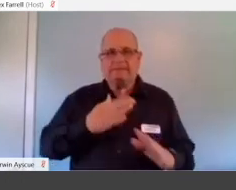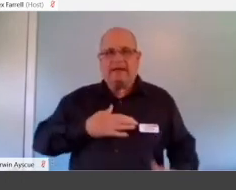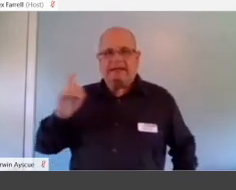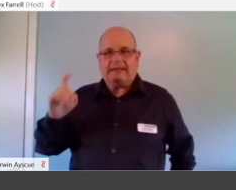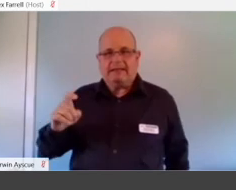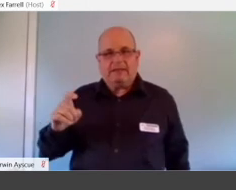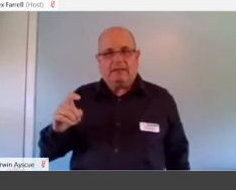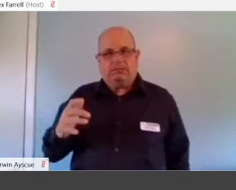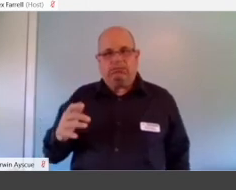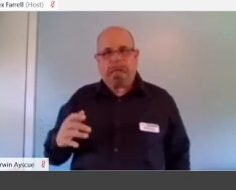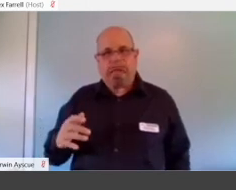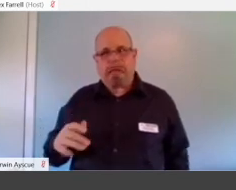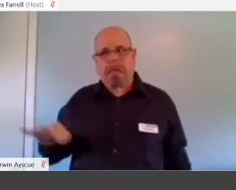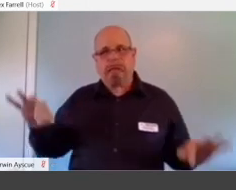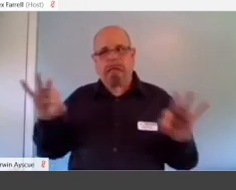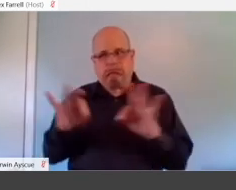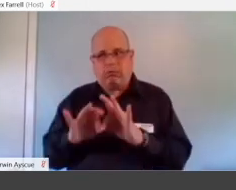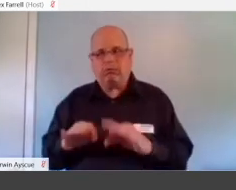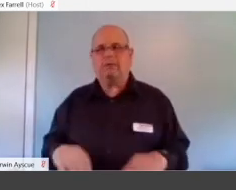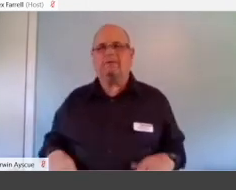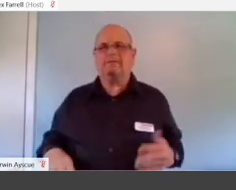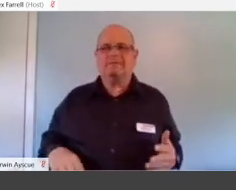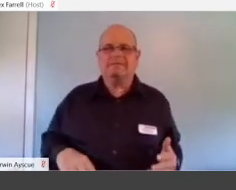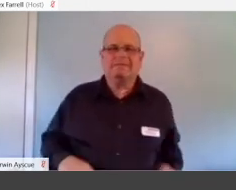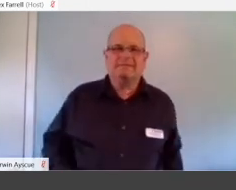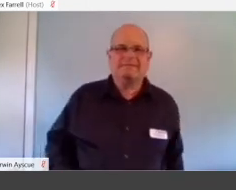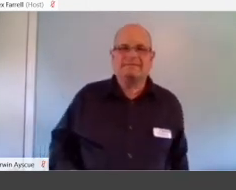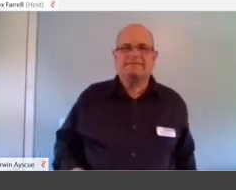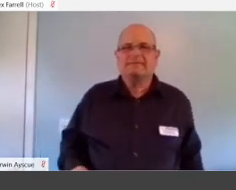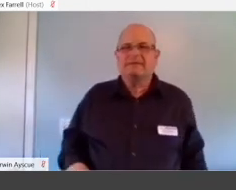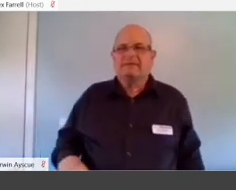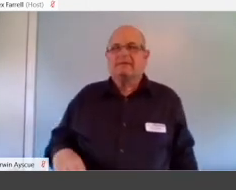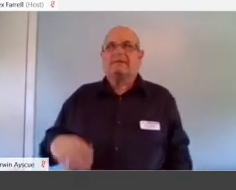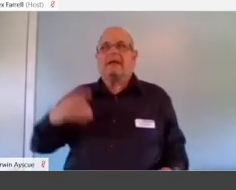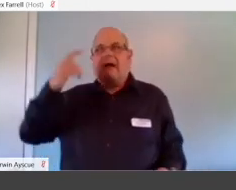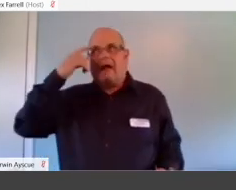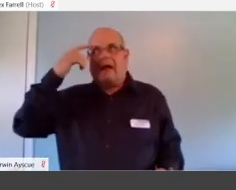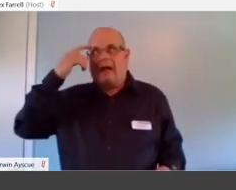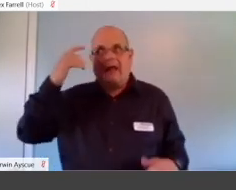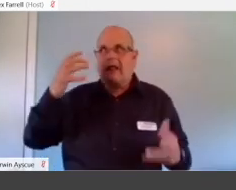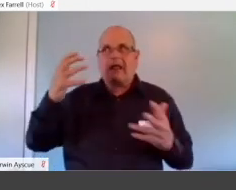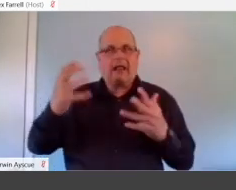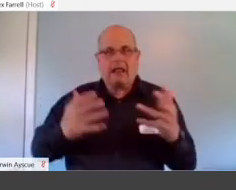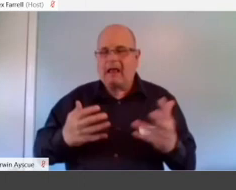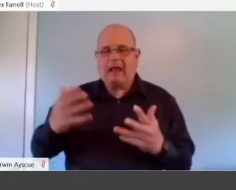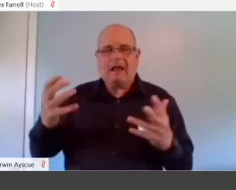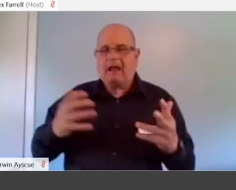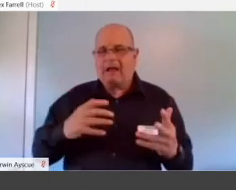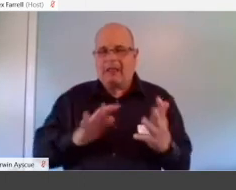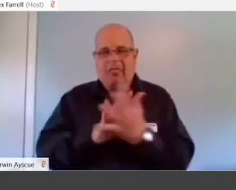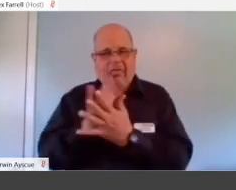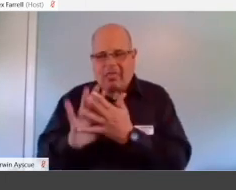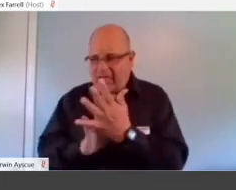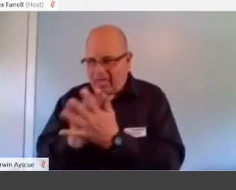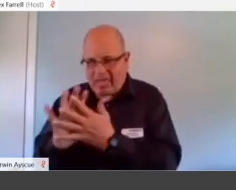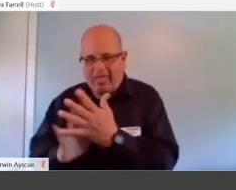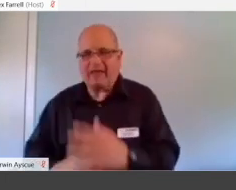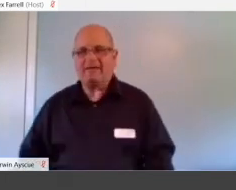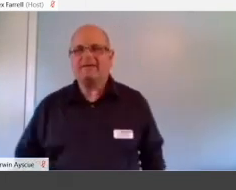now different than when you're not completely stressed out and you're not thinking about your health. And so that goes to another way of